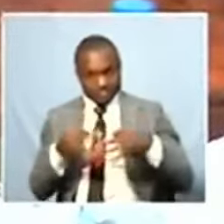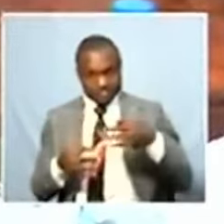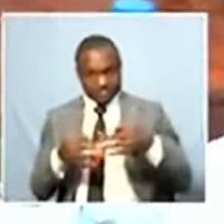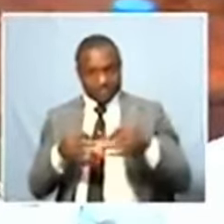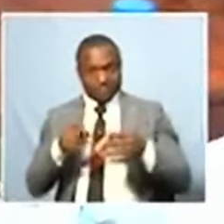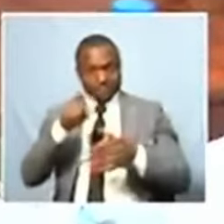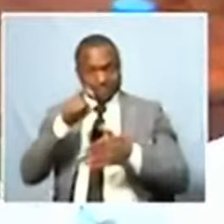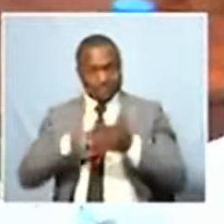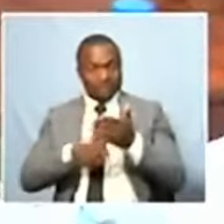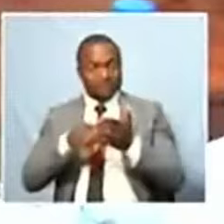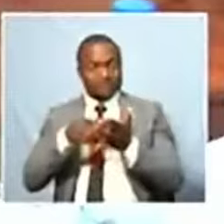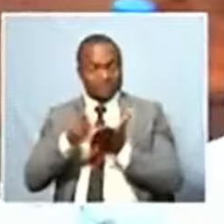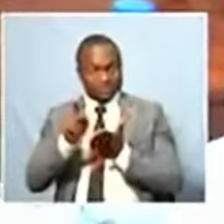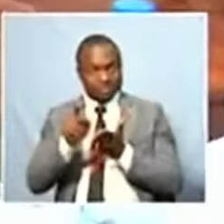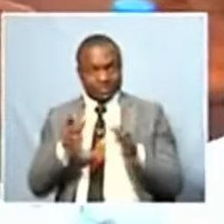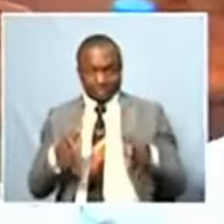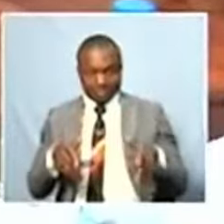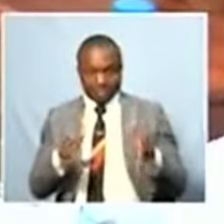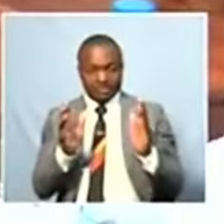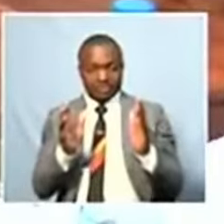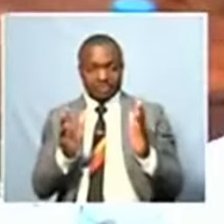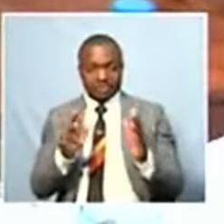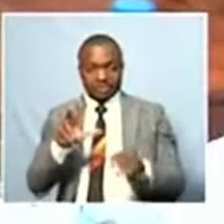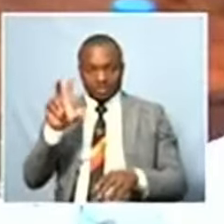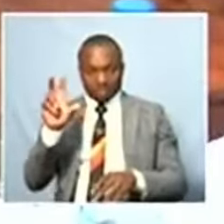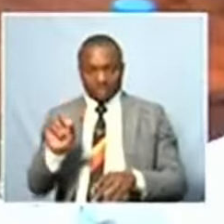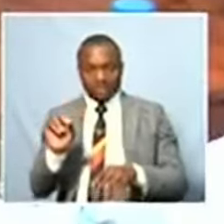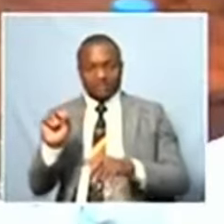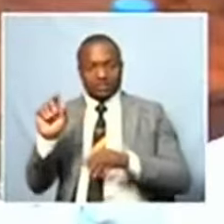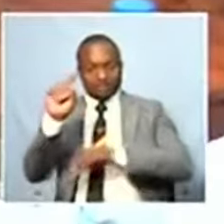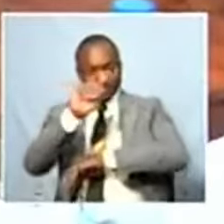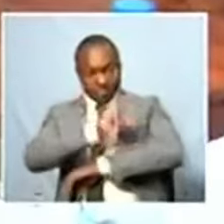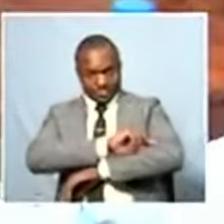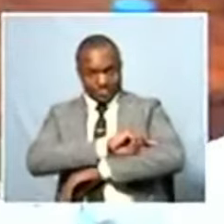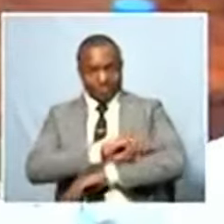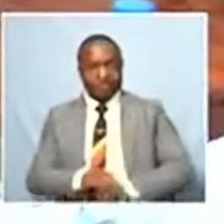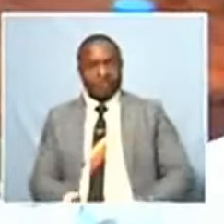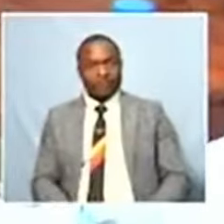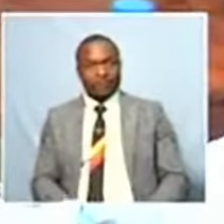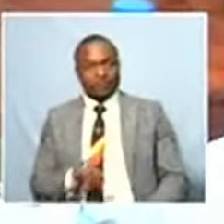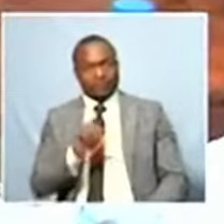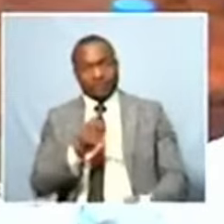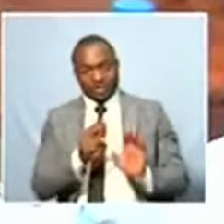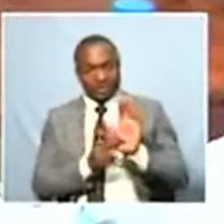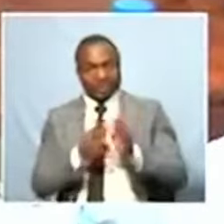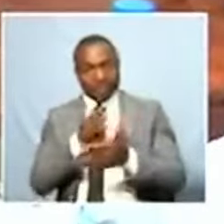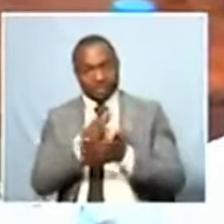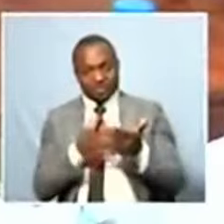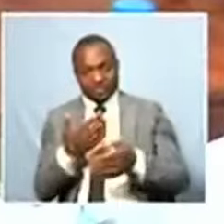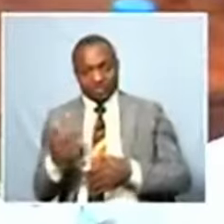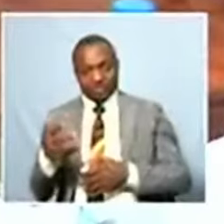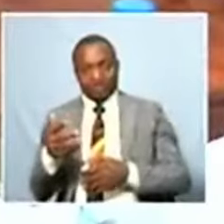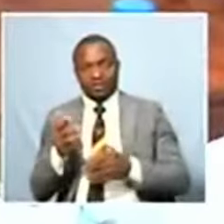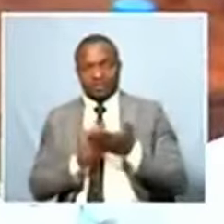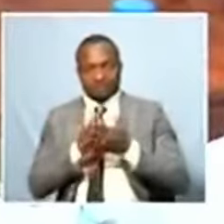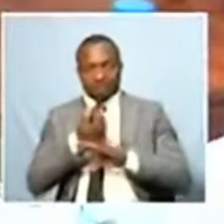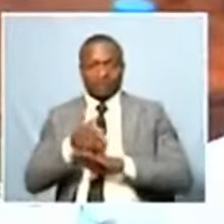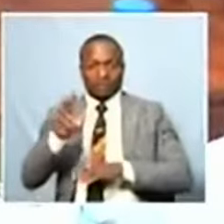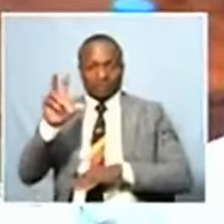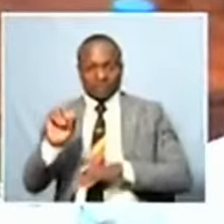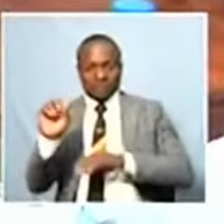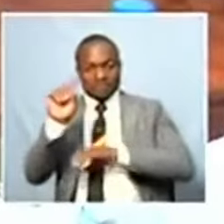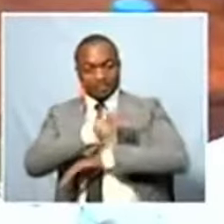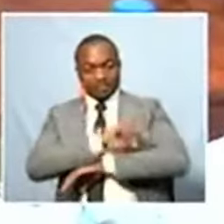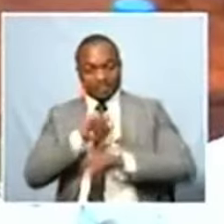taxpayer appeals, is allowed within that 30 days. In fact, further, you have also indicated someone can write to say even after the 30 days you still allow,